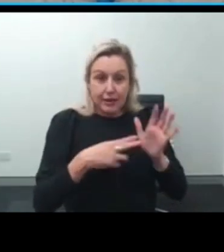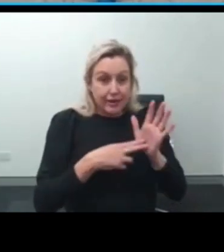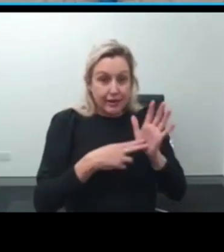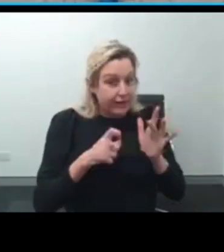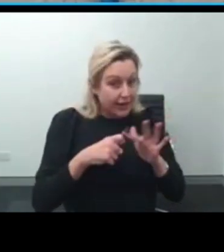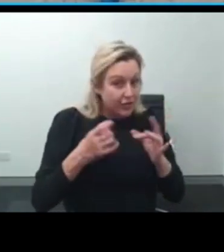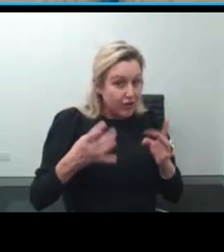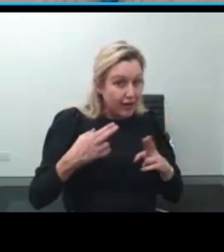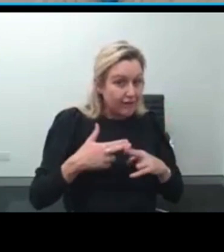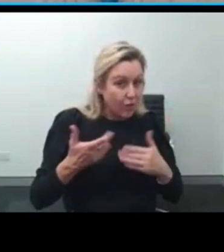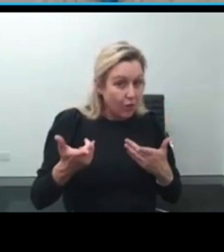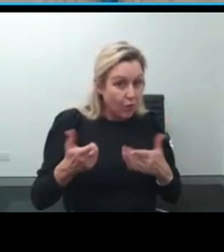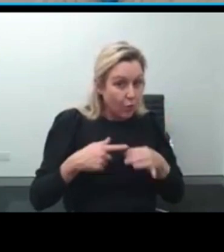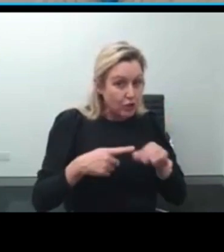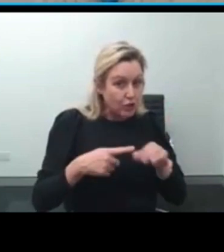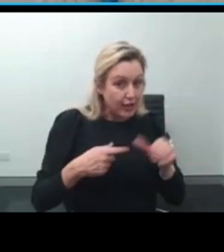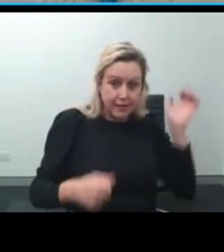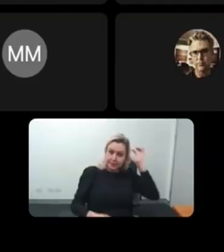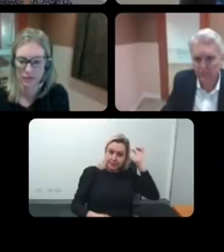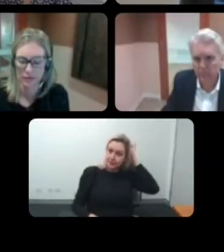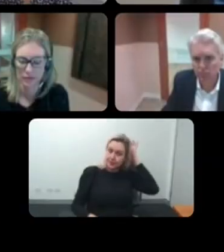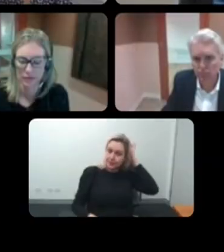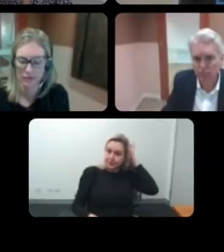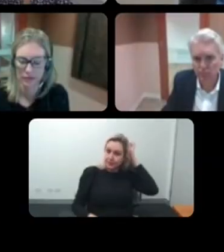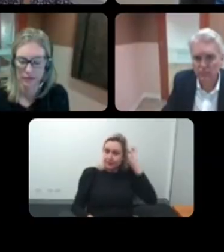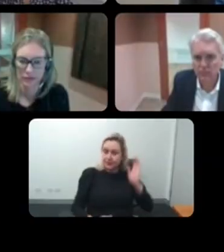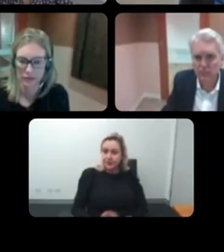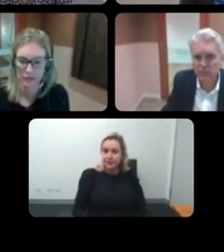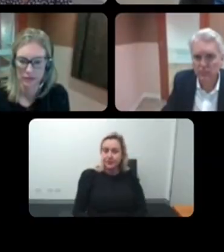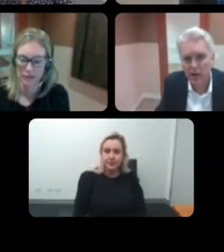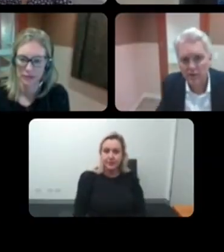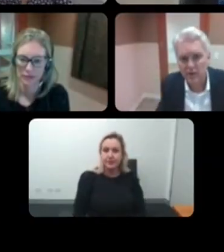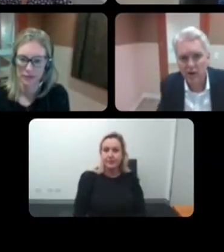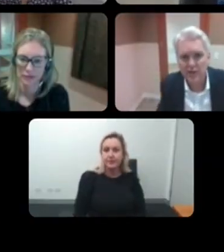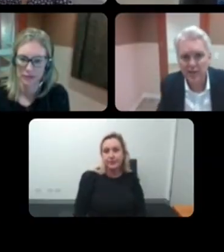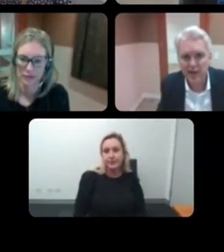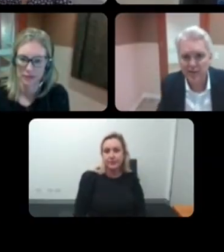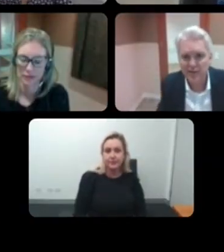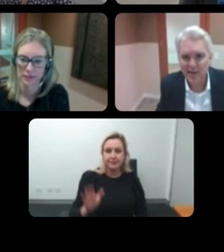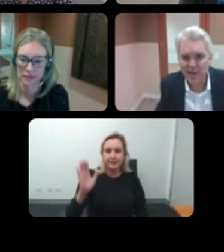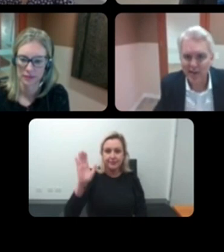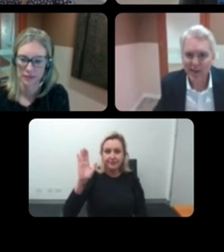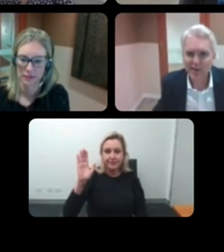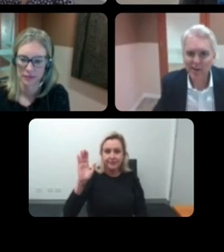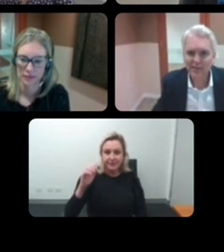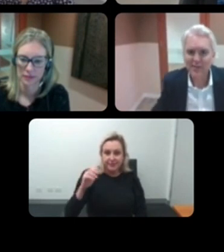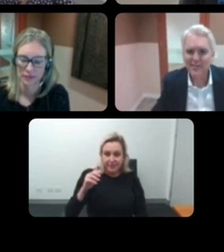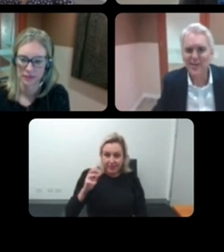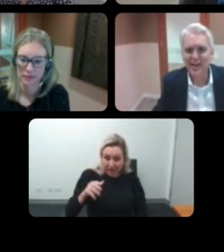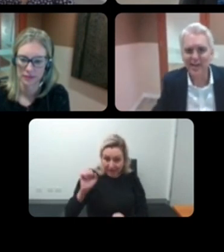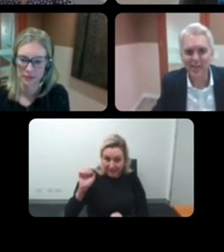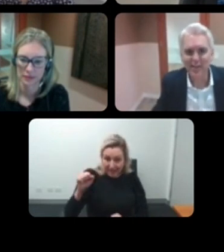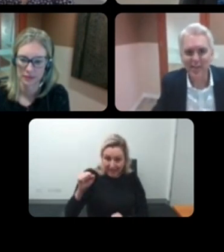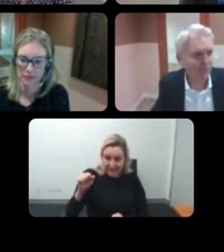handover. I'll take that as a handover to